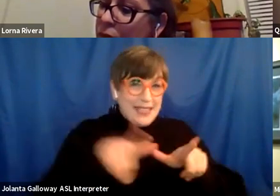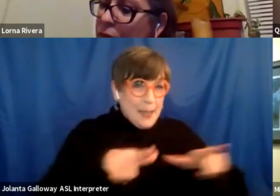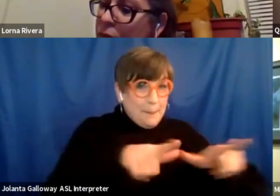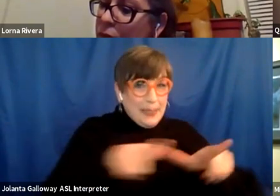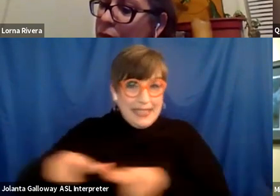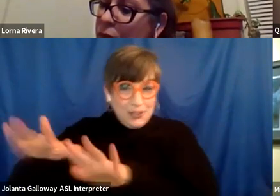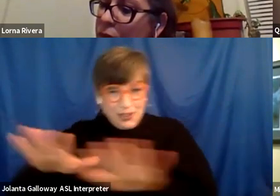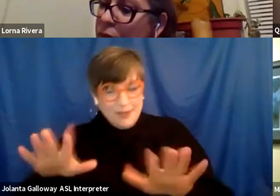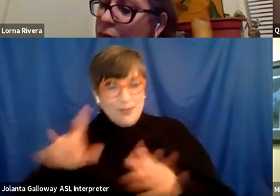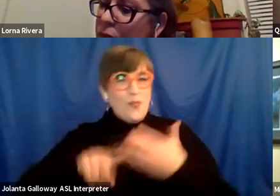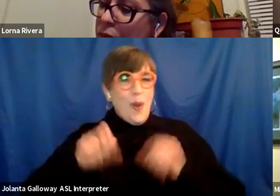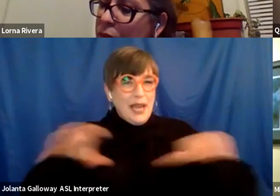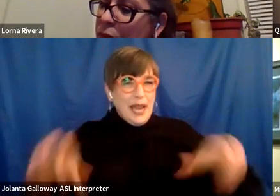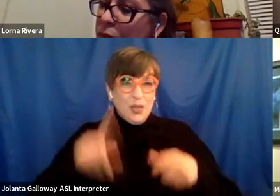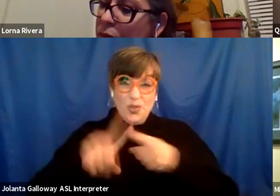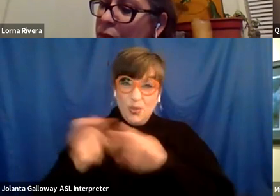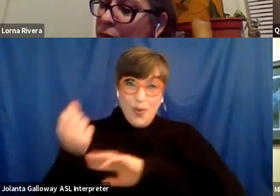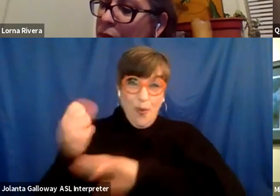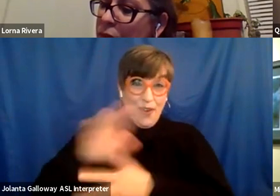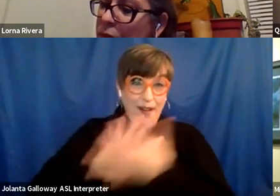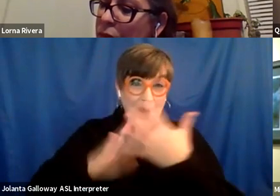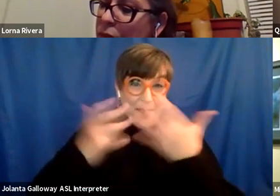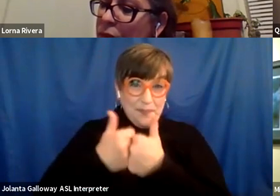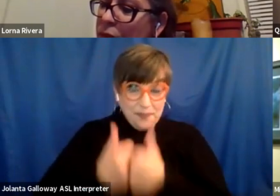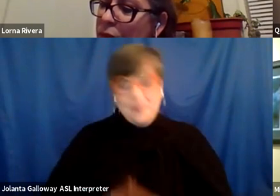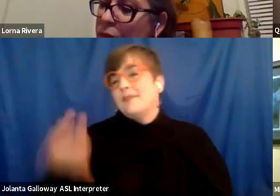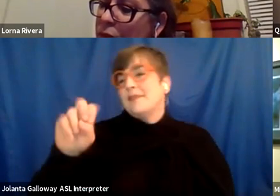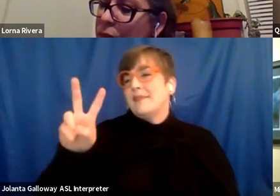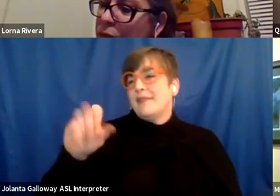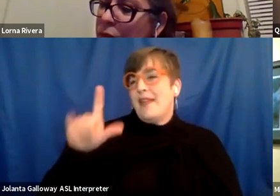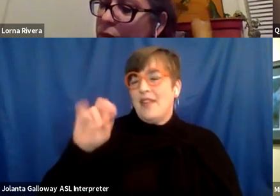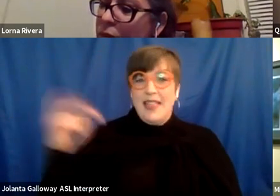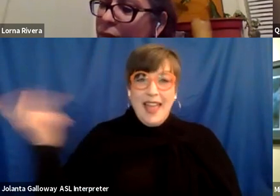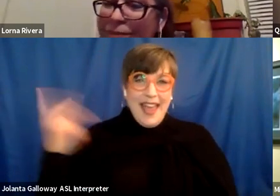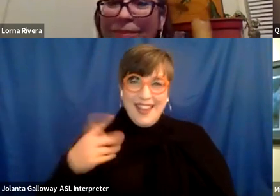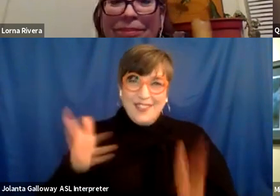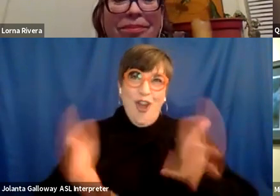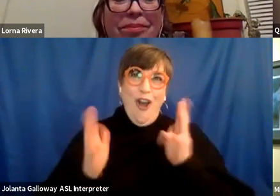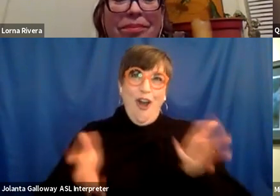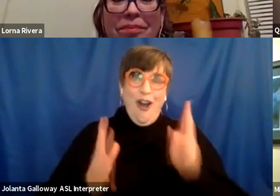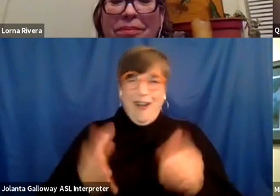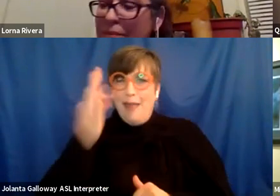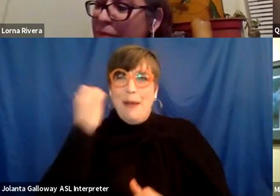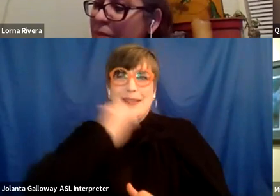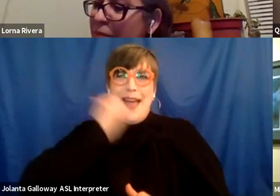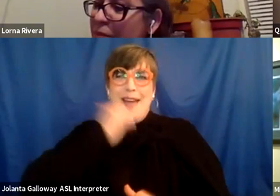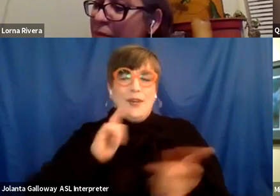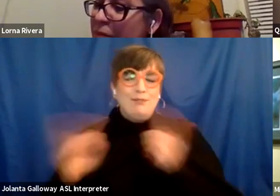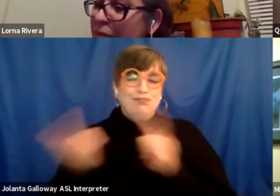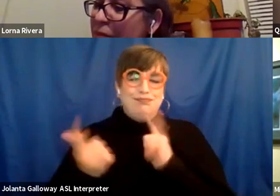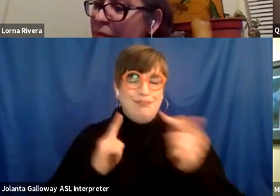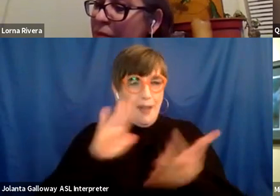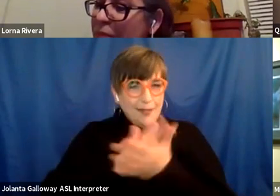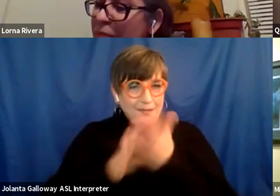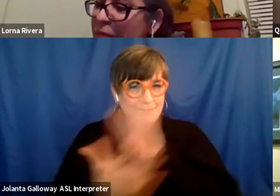what we can do to sort of overcome those. Evelyn and I, we talk almost every other day, and she's become a very close and dear friend